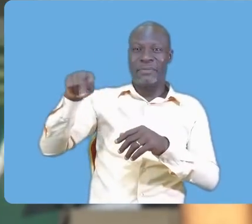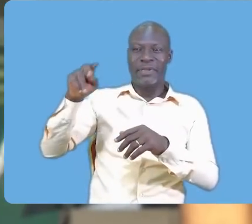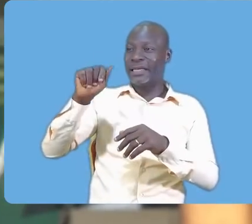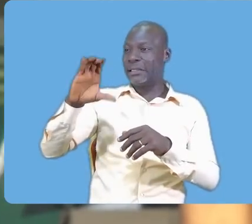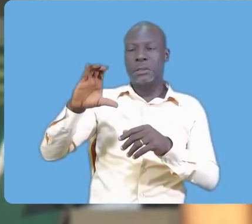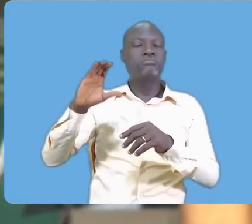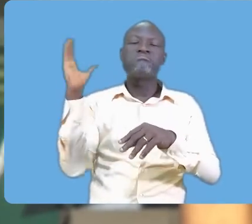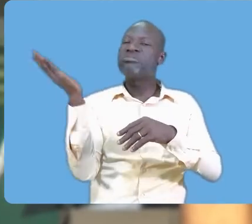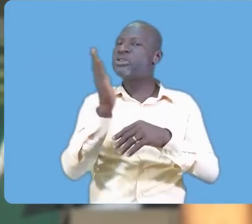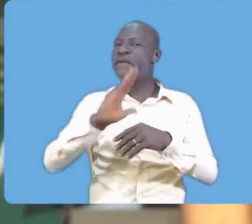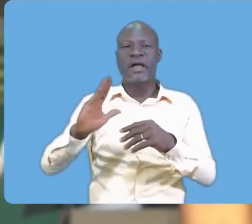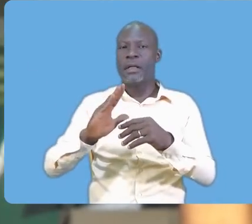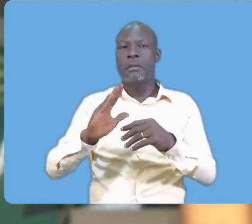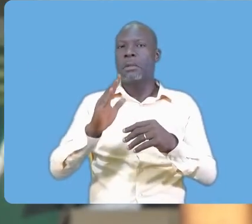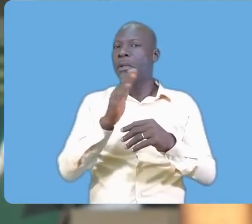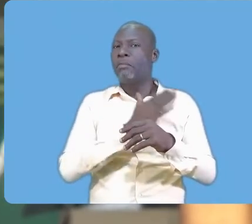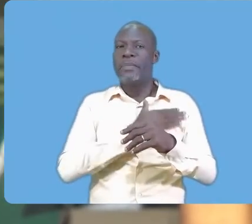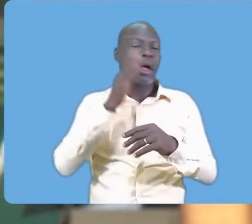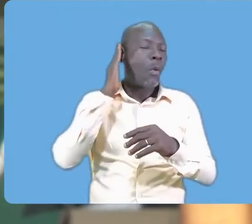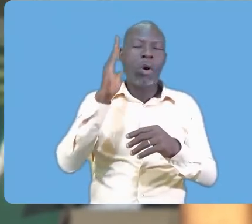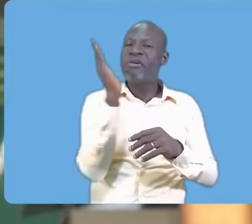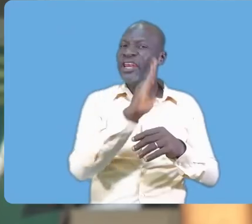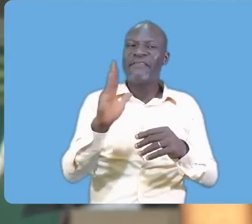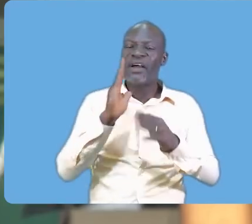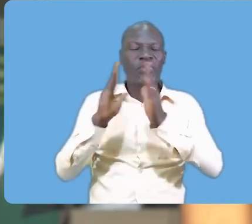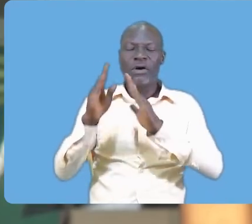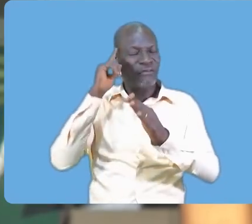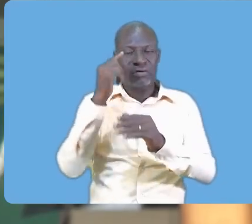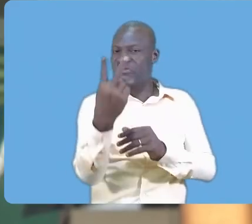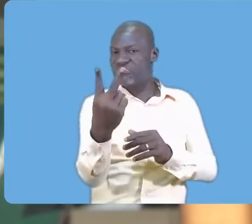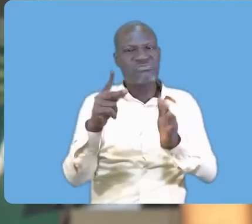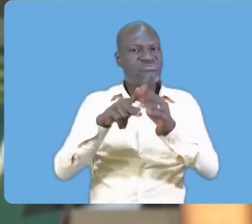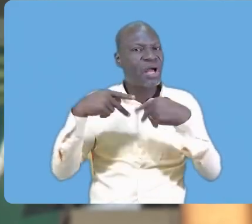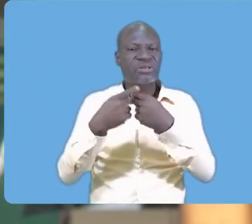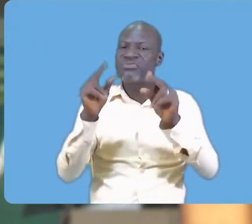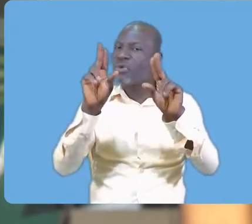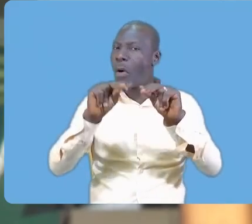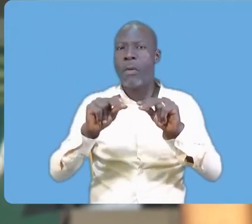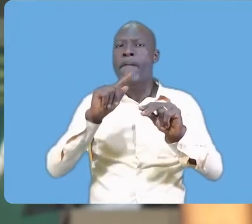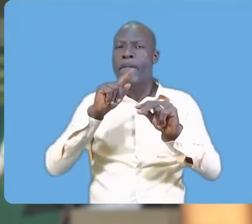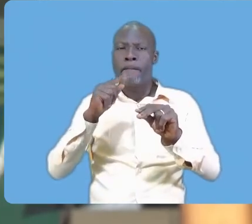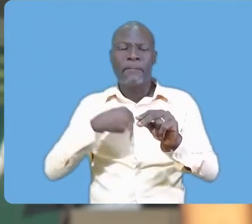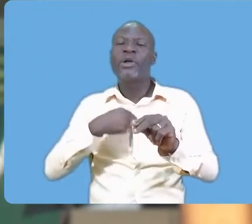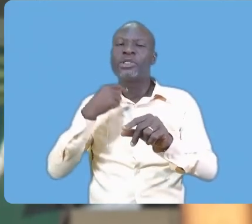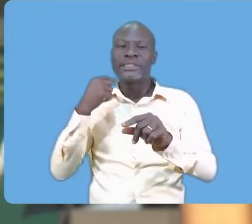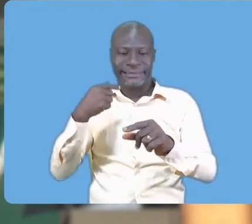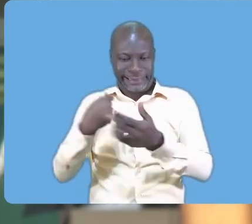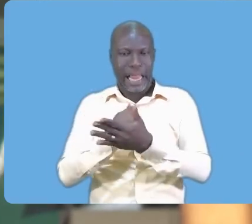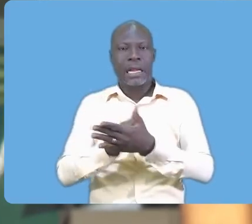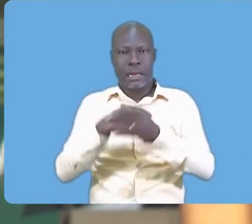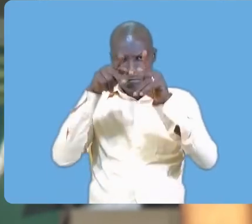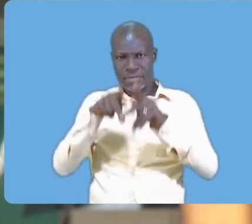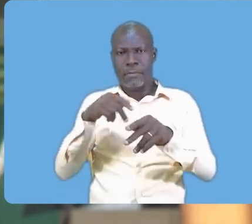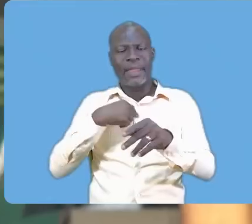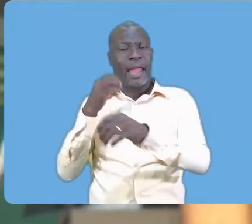wati wadwene say me kasa ma NDC a wati I am being objective me ye Ghana ni